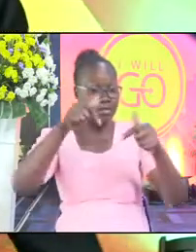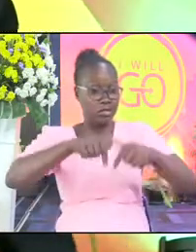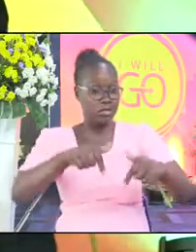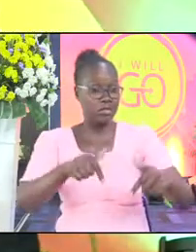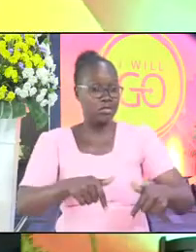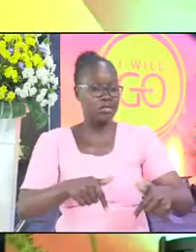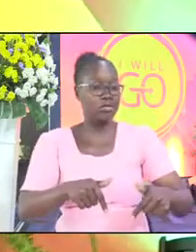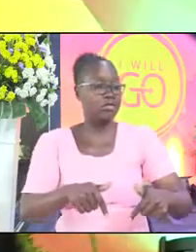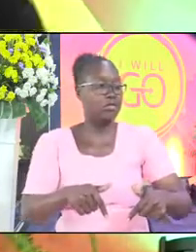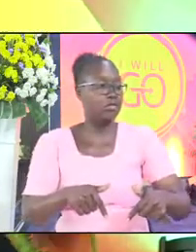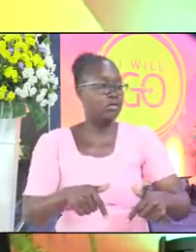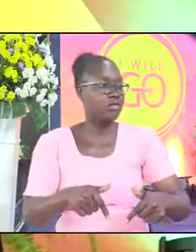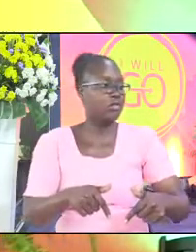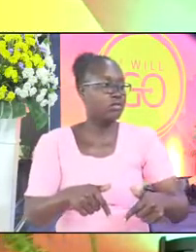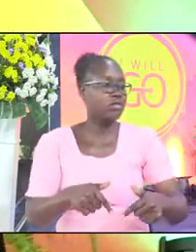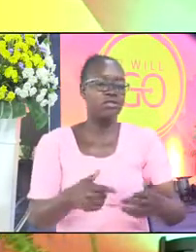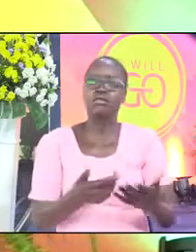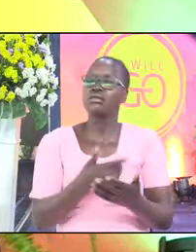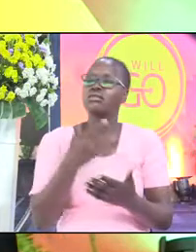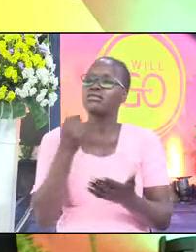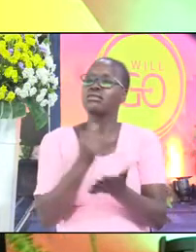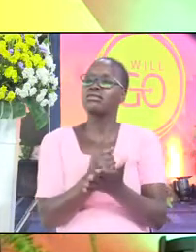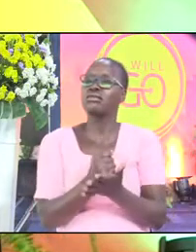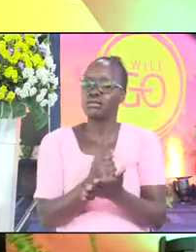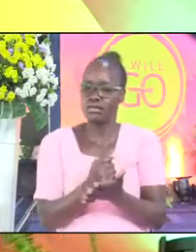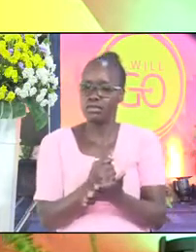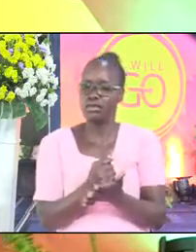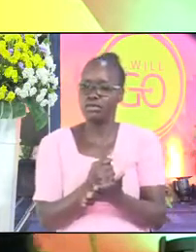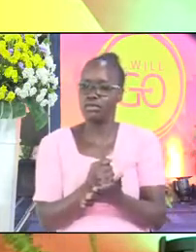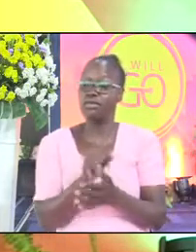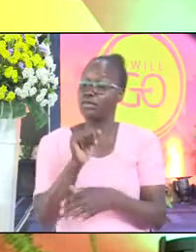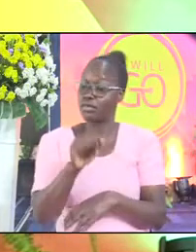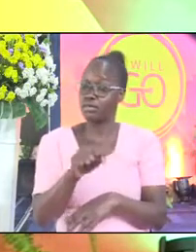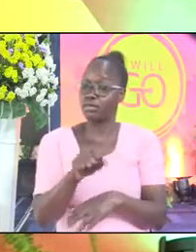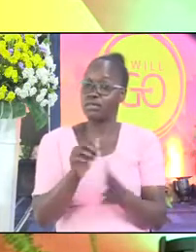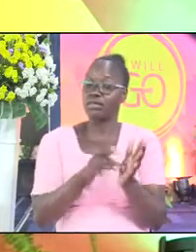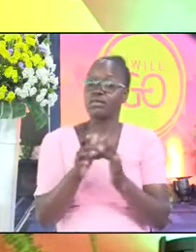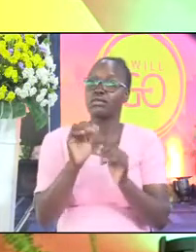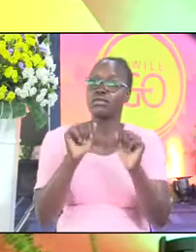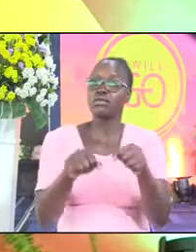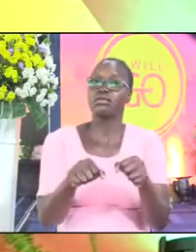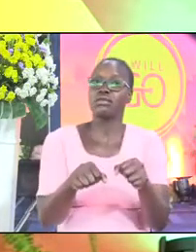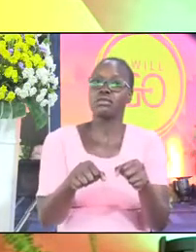today. Come on and say amen. Amen. Yes, he can.